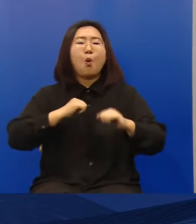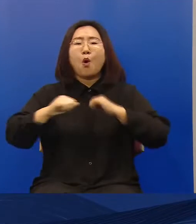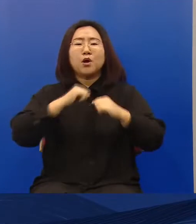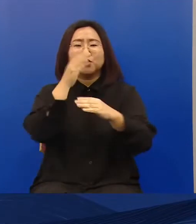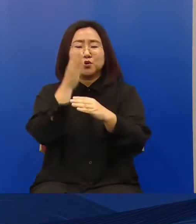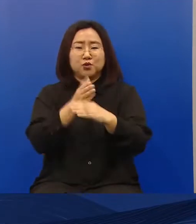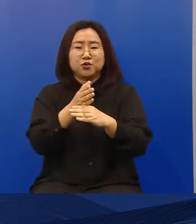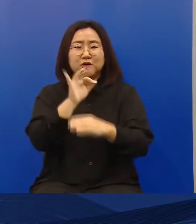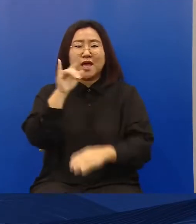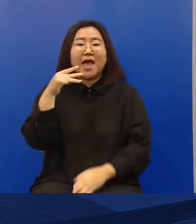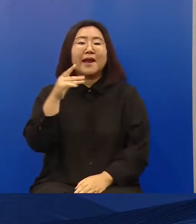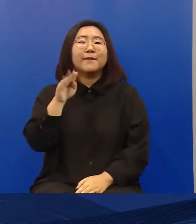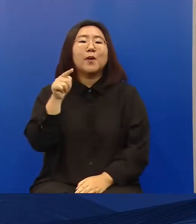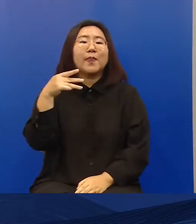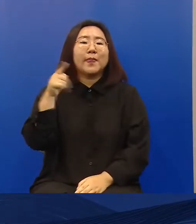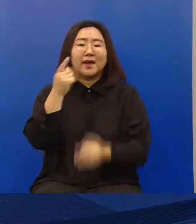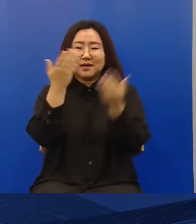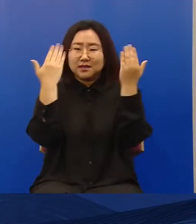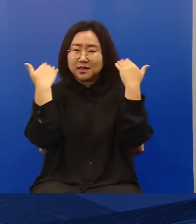is from Canada,